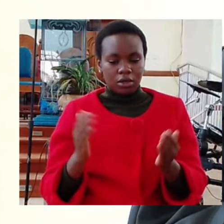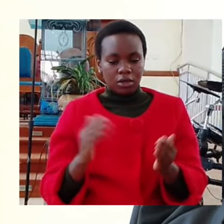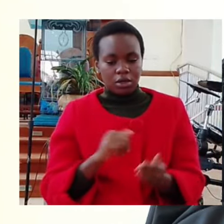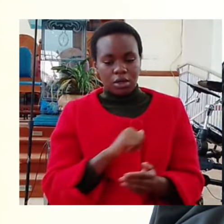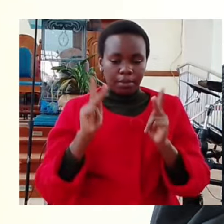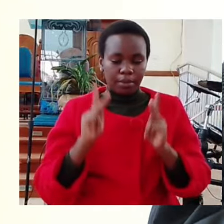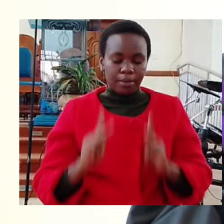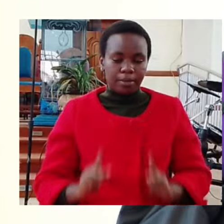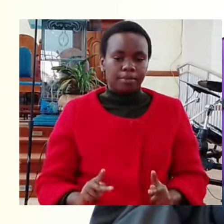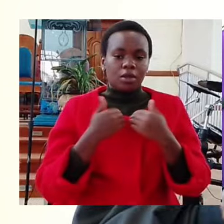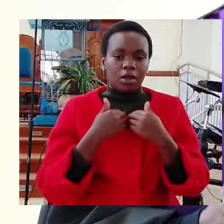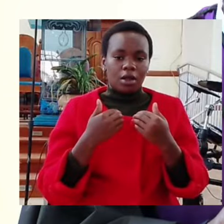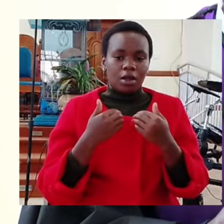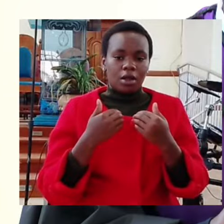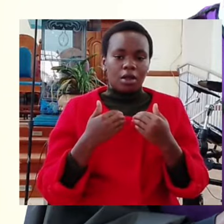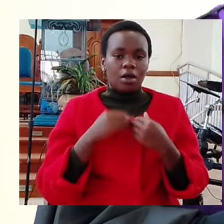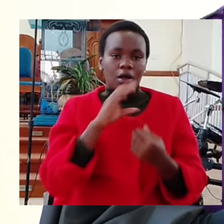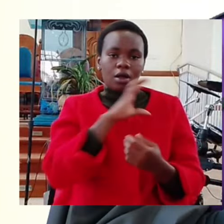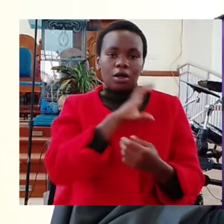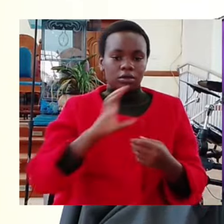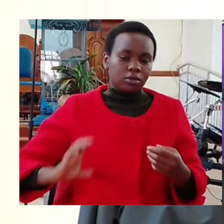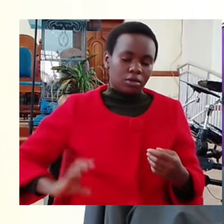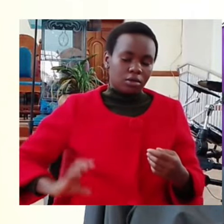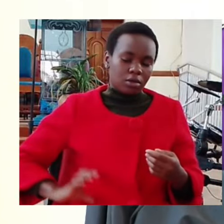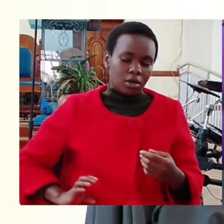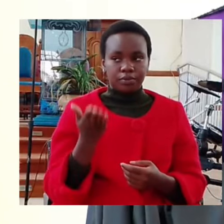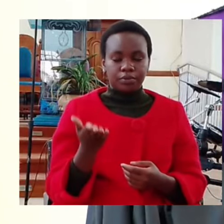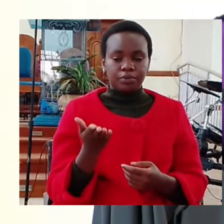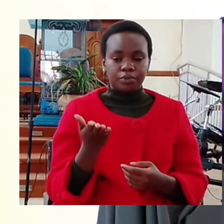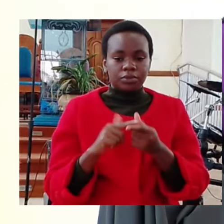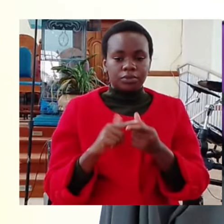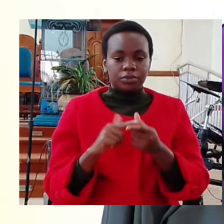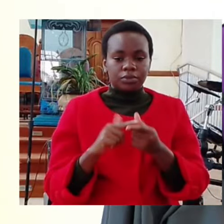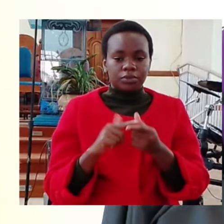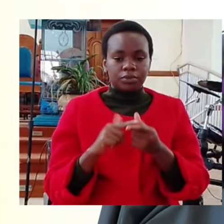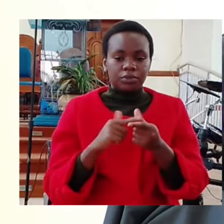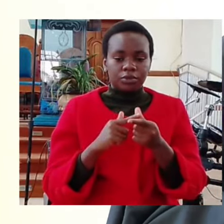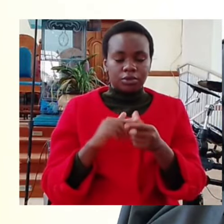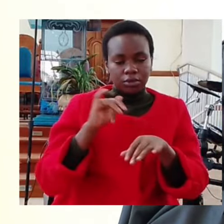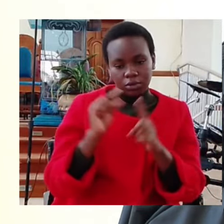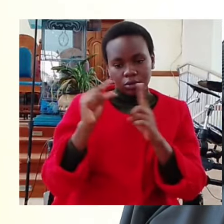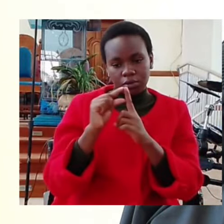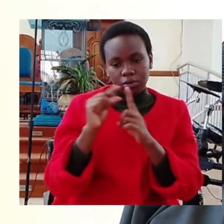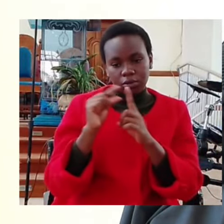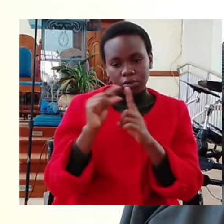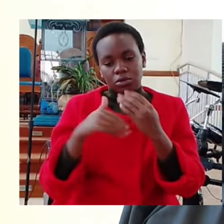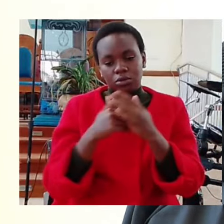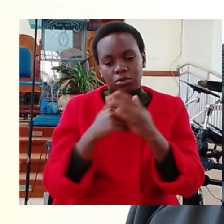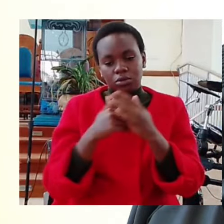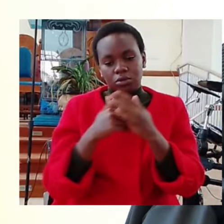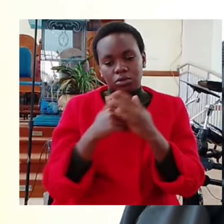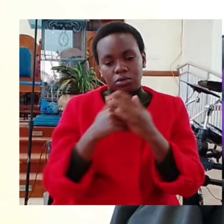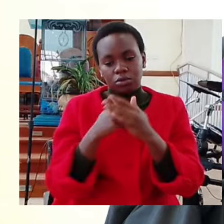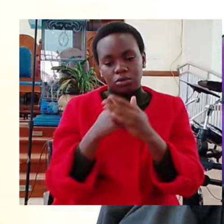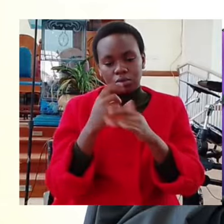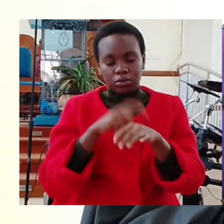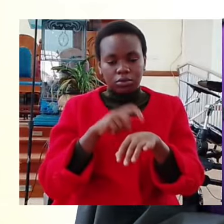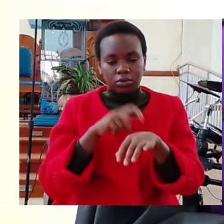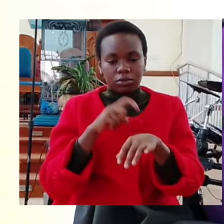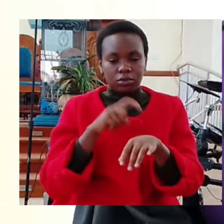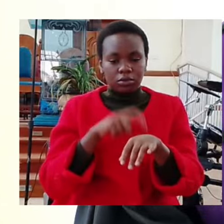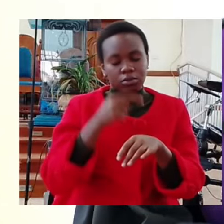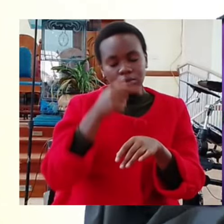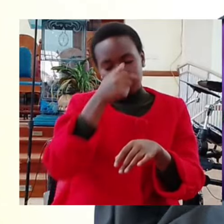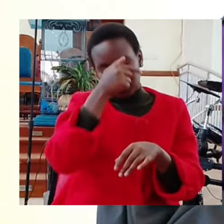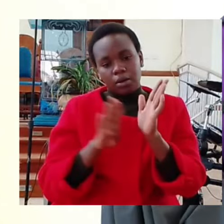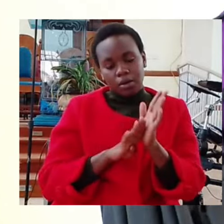tuina Kristiano mekuwa, matomagira kiwoki ya gai hede shio the, todo ifukuri ya gai riugagate, the word of